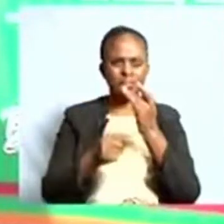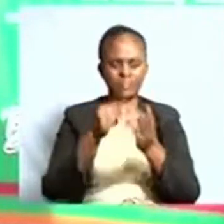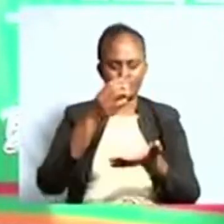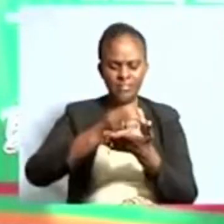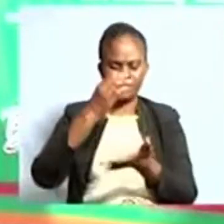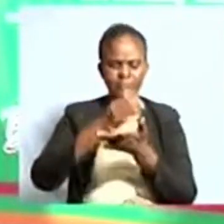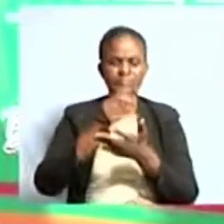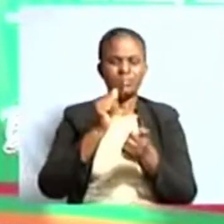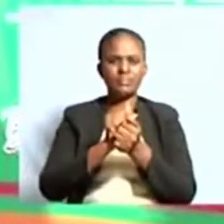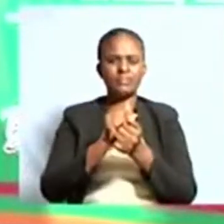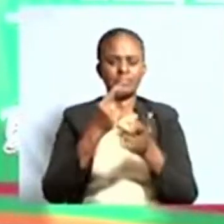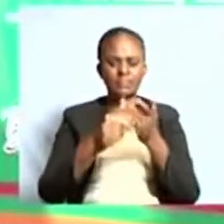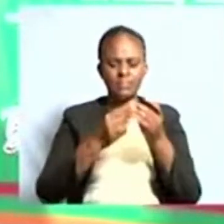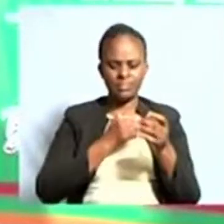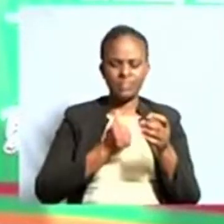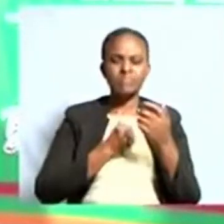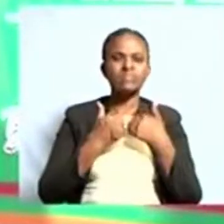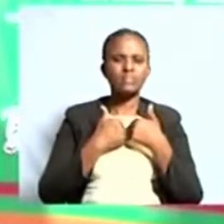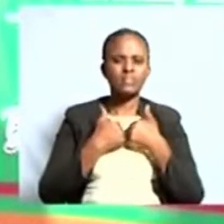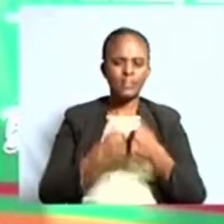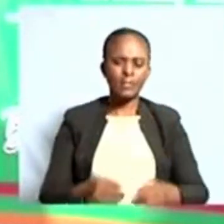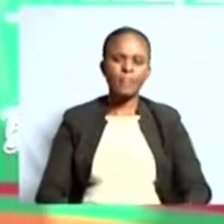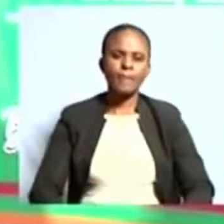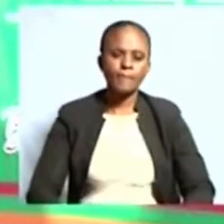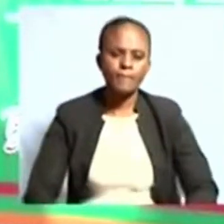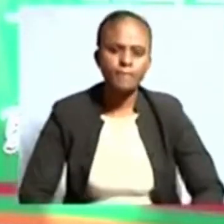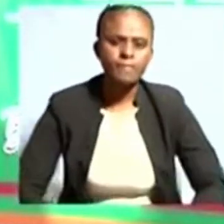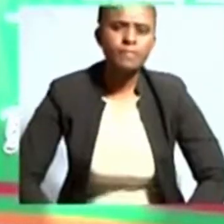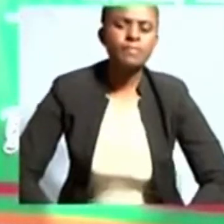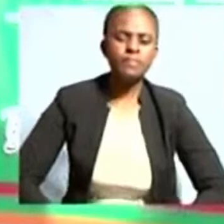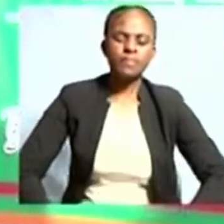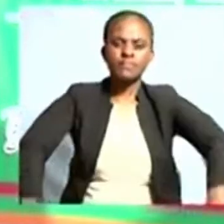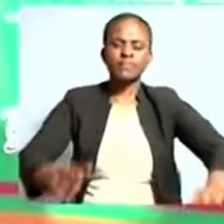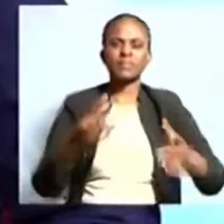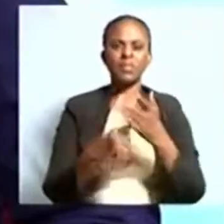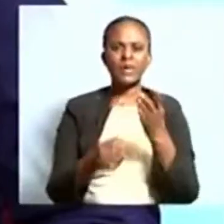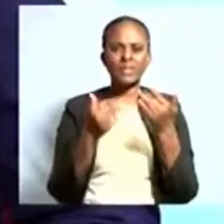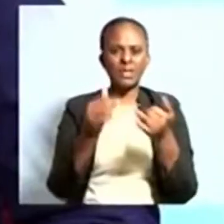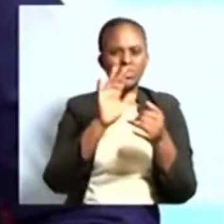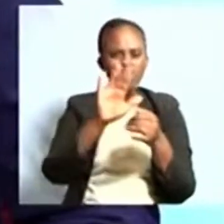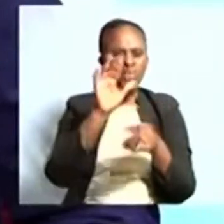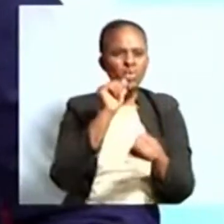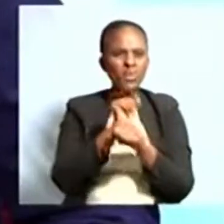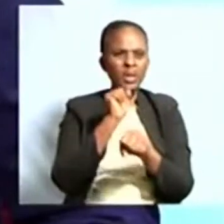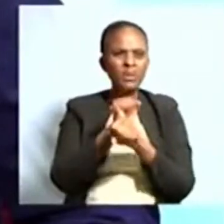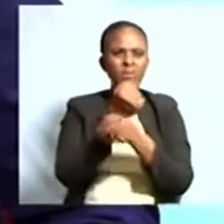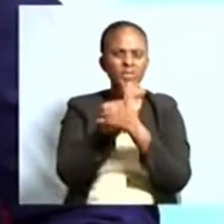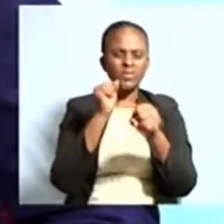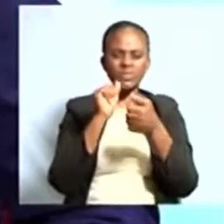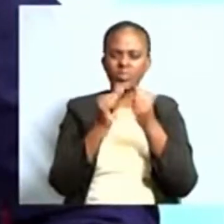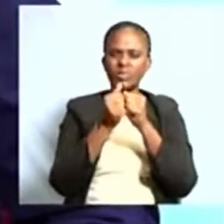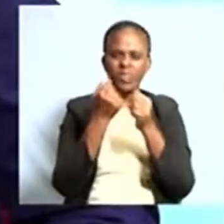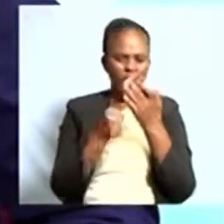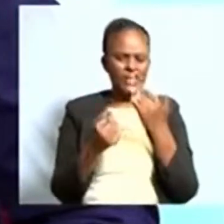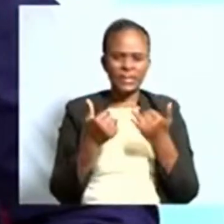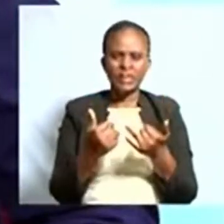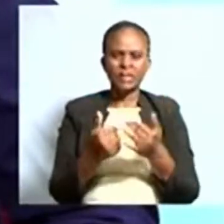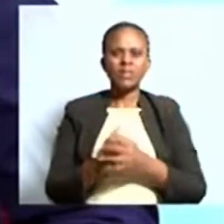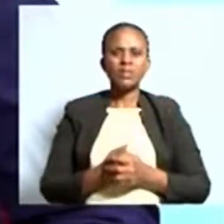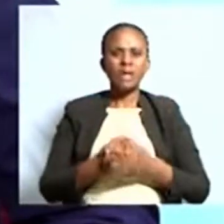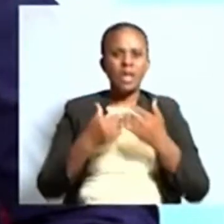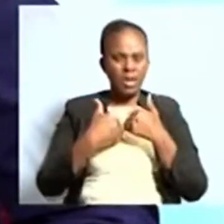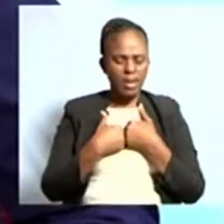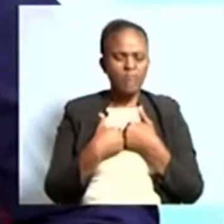and the design which I've come up with. Yeah. So what is the unit then doing to address that? Because there's a